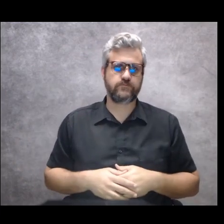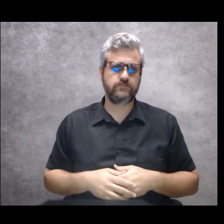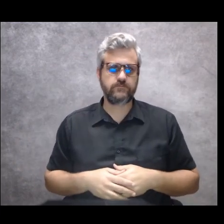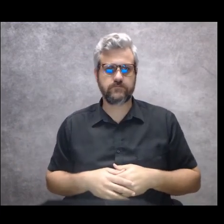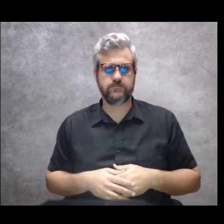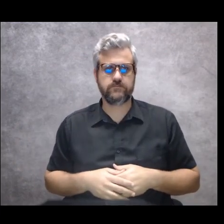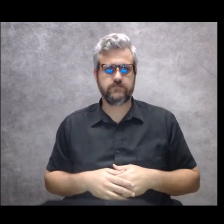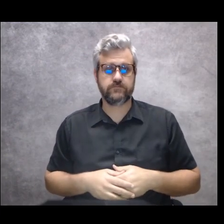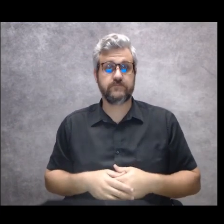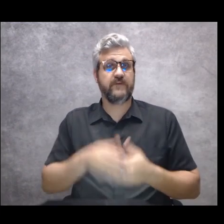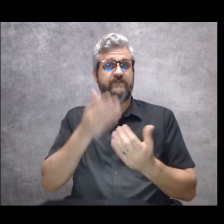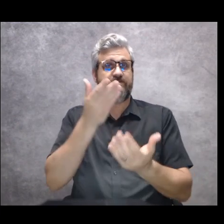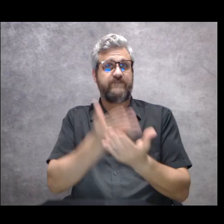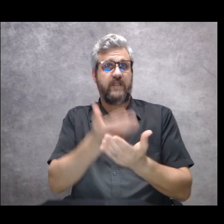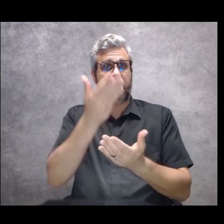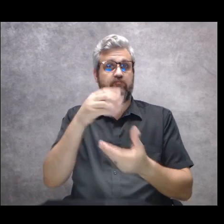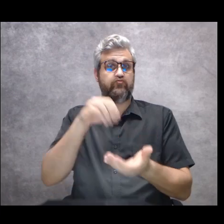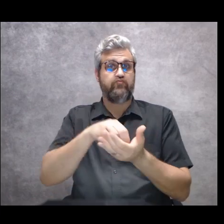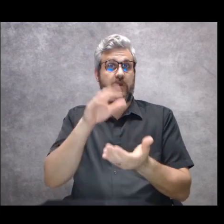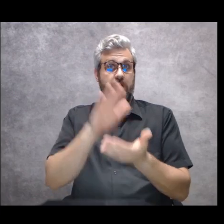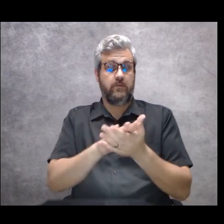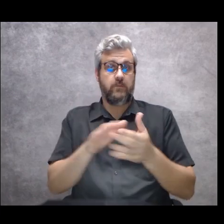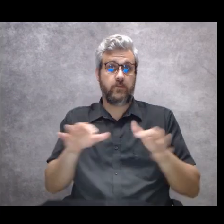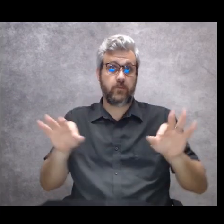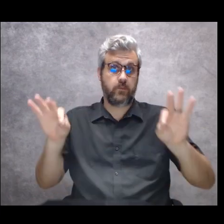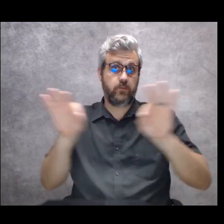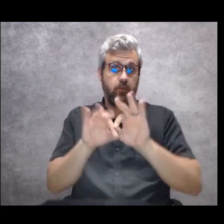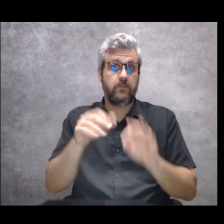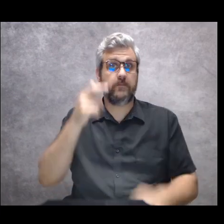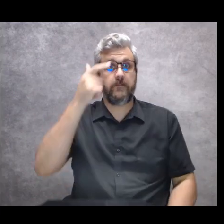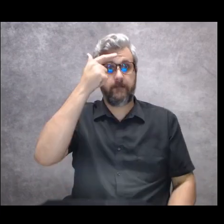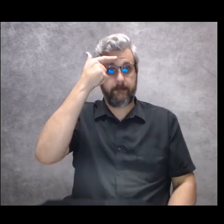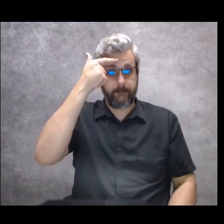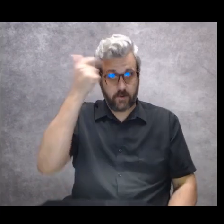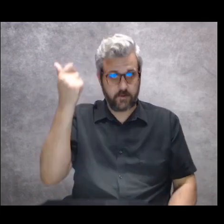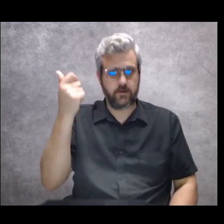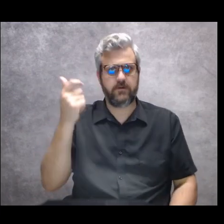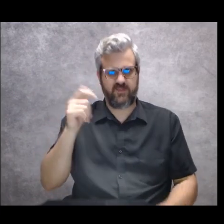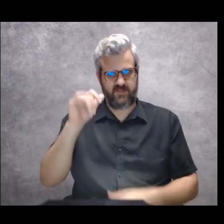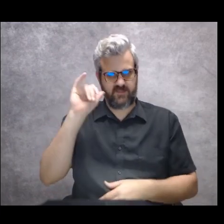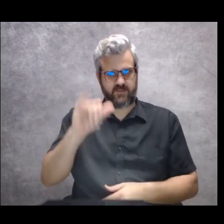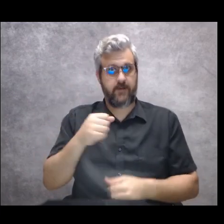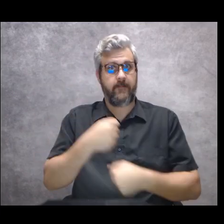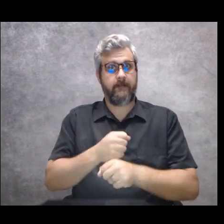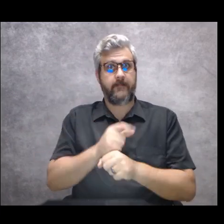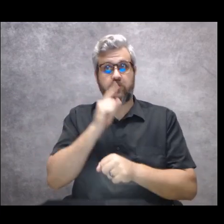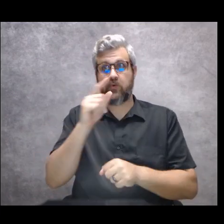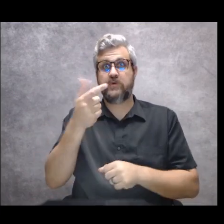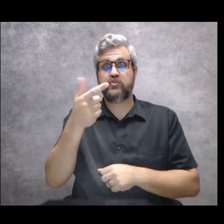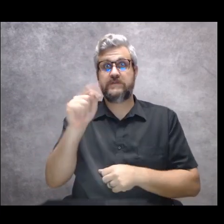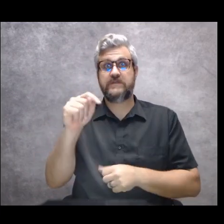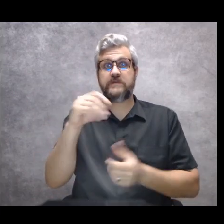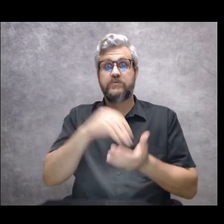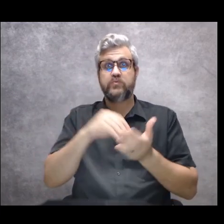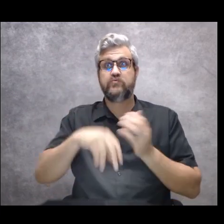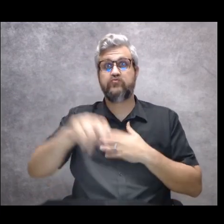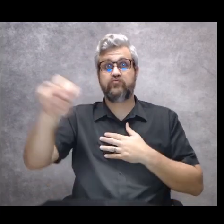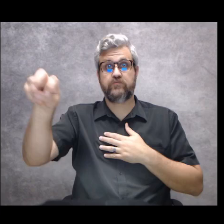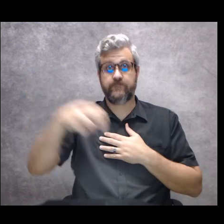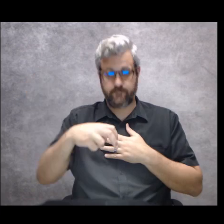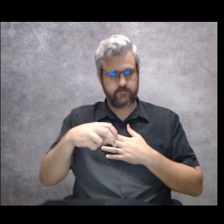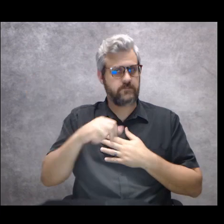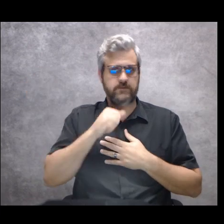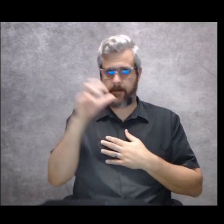Validation of records is important because it ensures GT students who transfer are not missing services, and it ensures